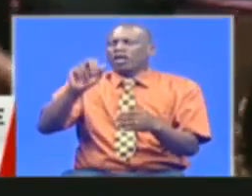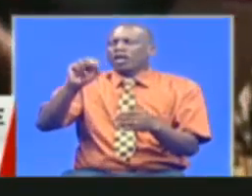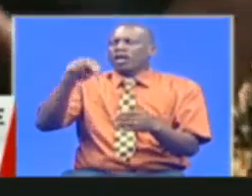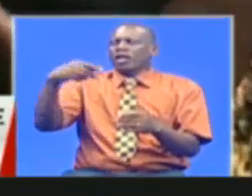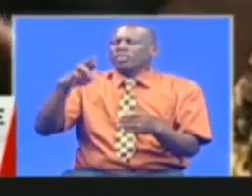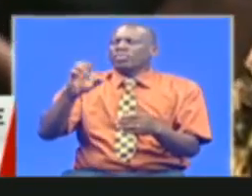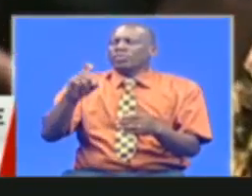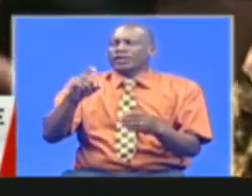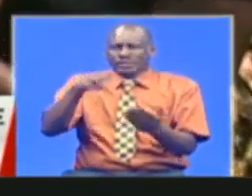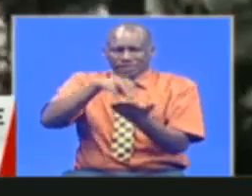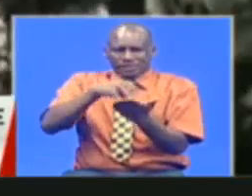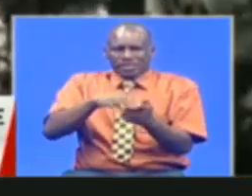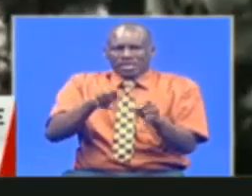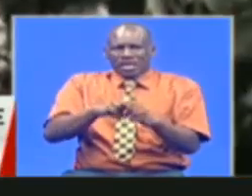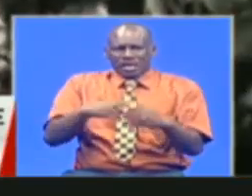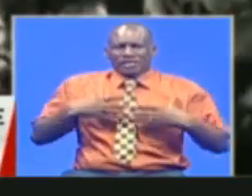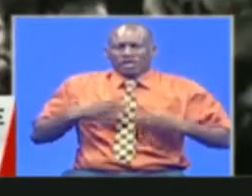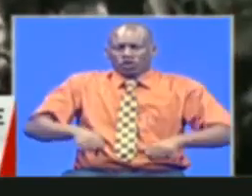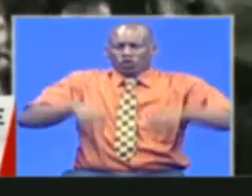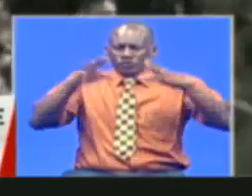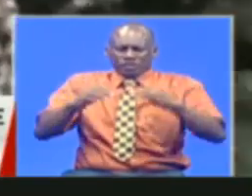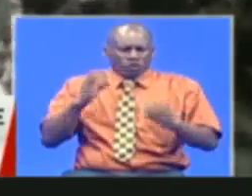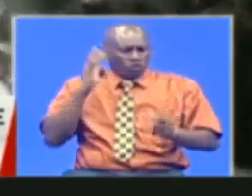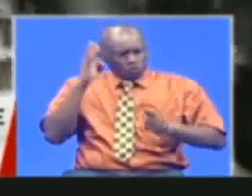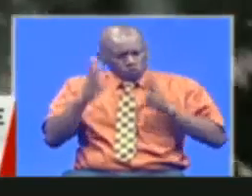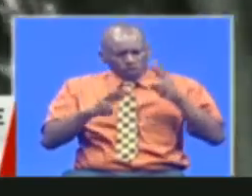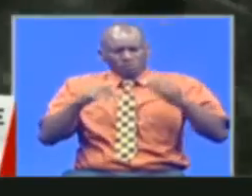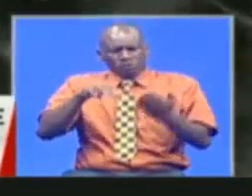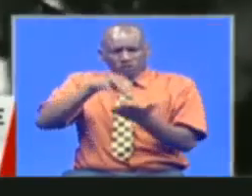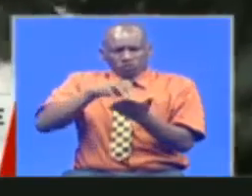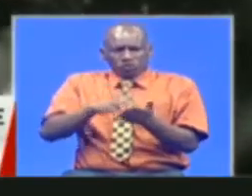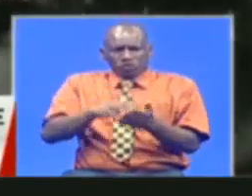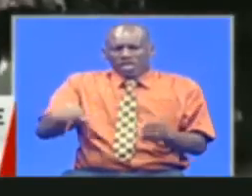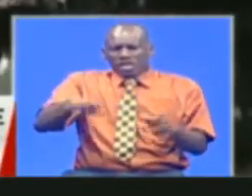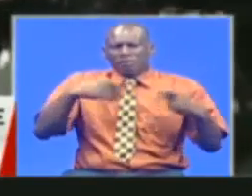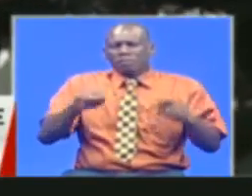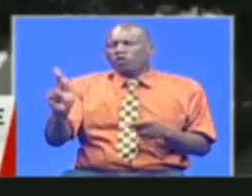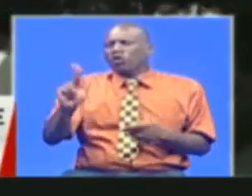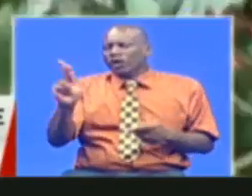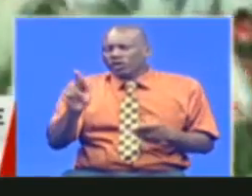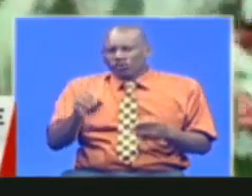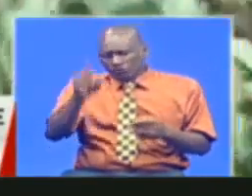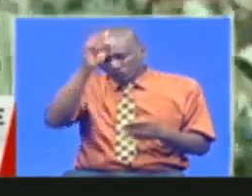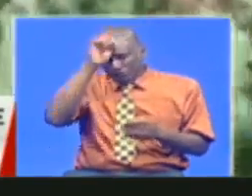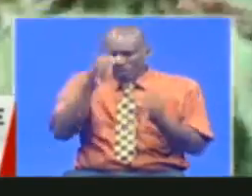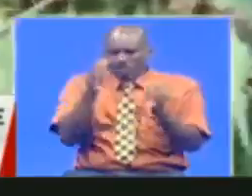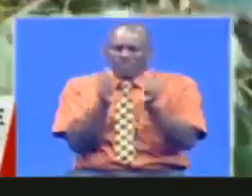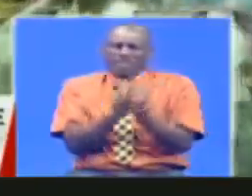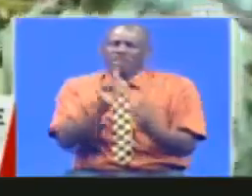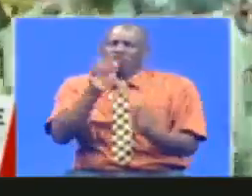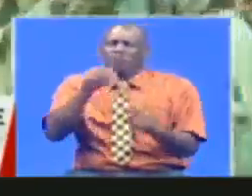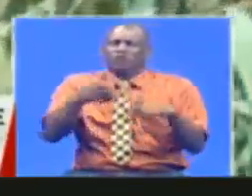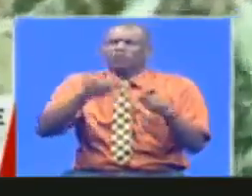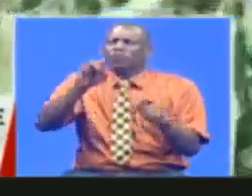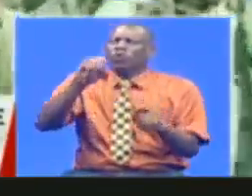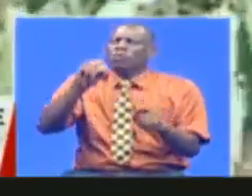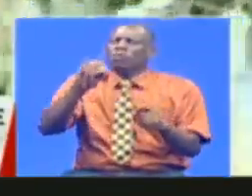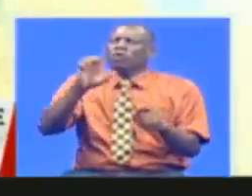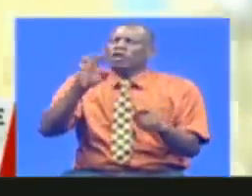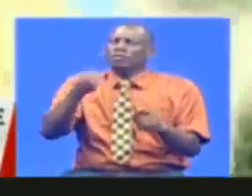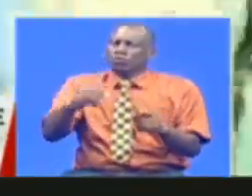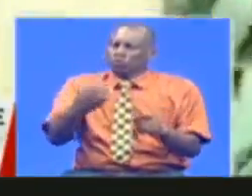But even as authorities grappled with the situation, residents of Korando village, about 10 kilometers away from Molem, discovered a carcass